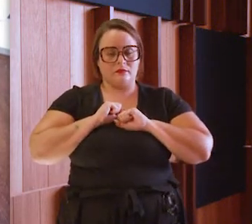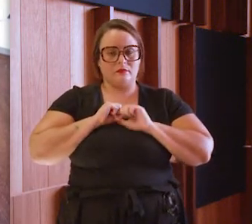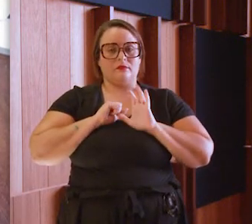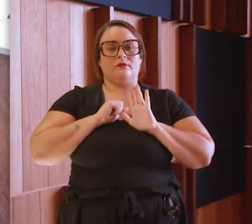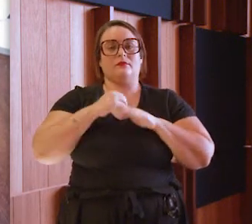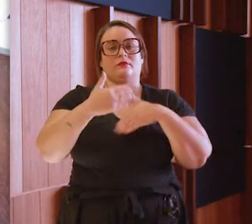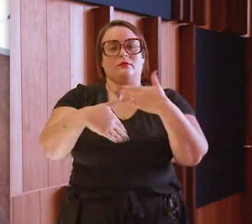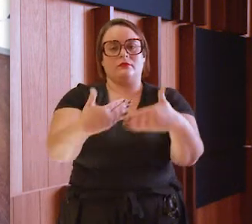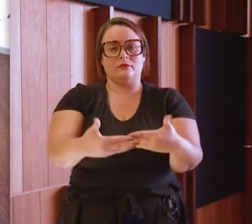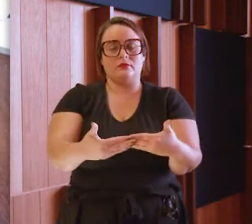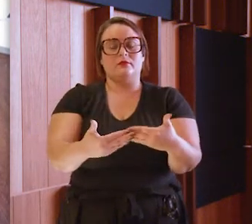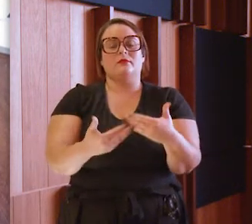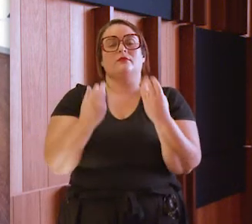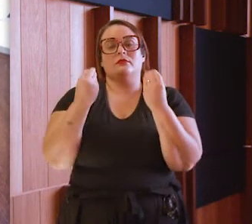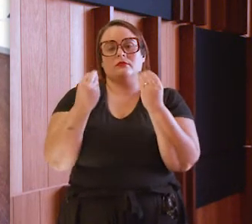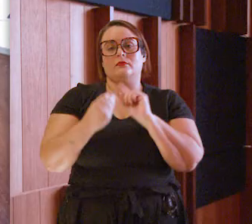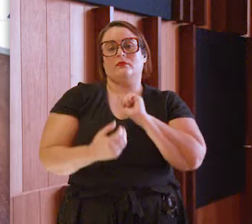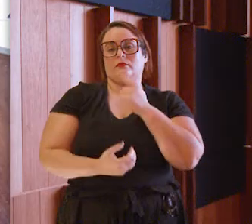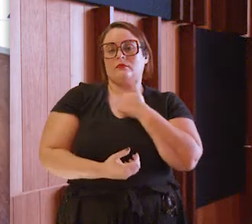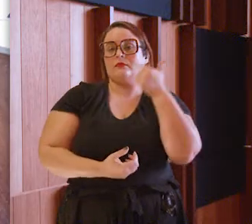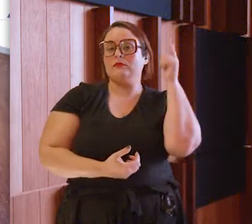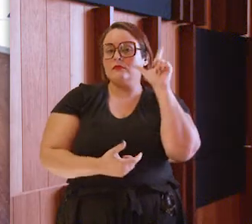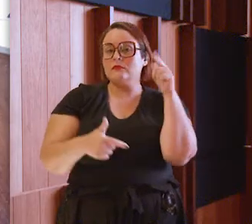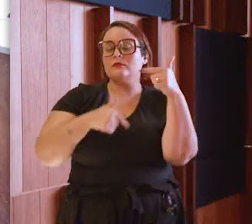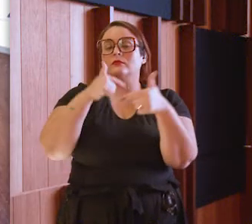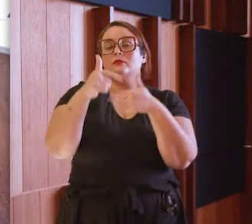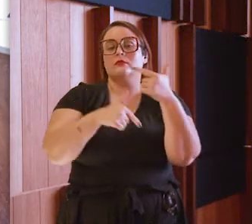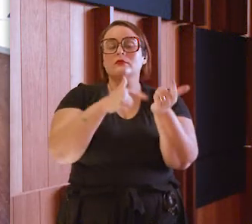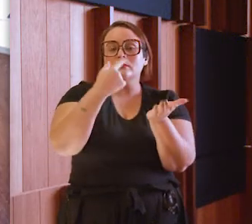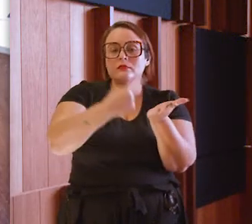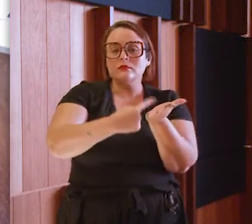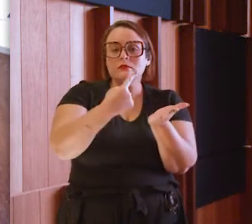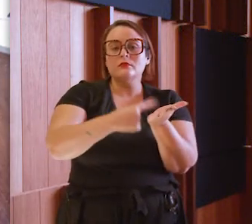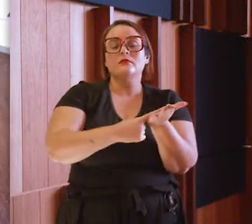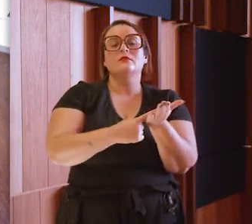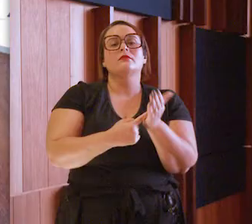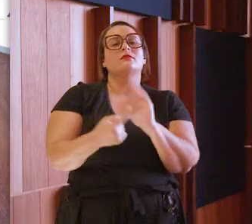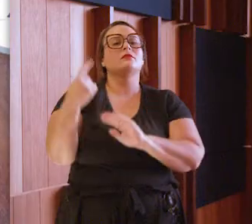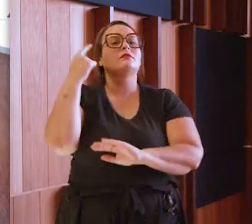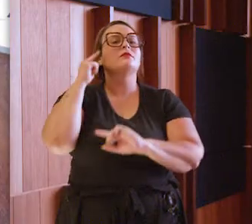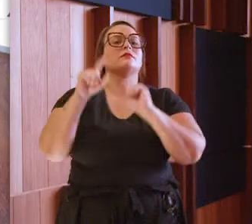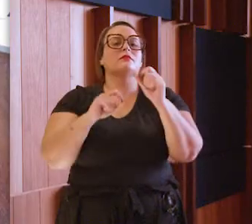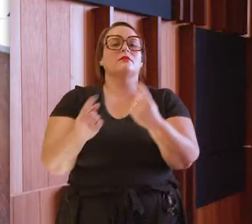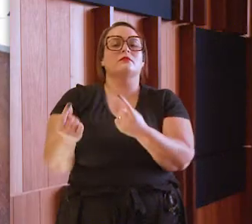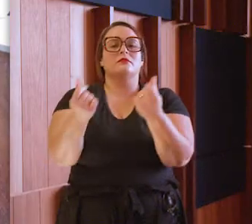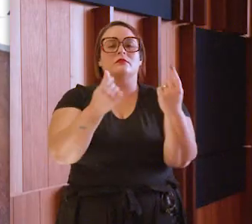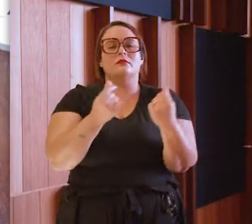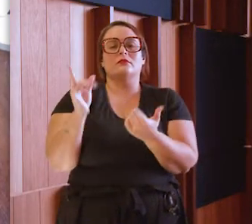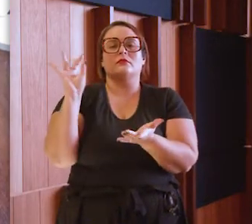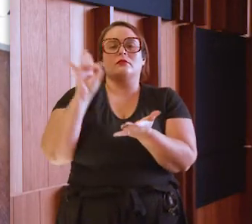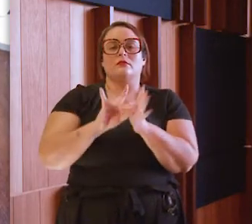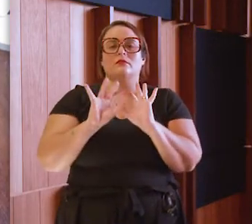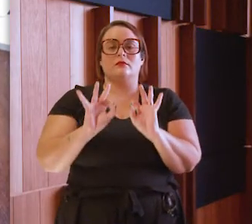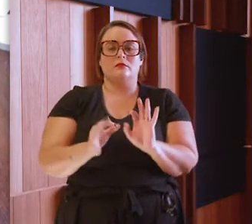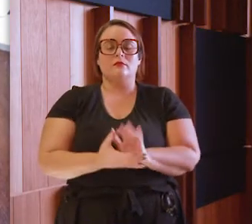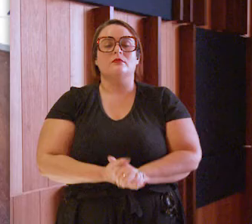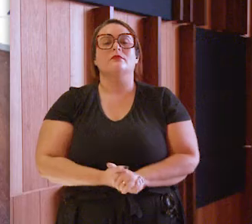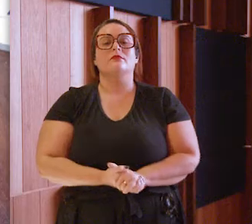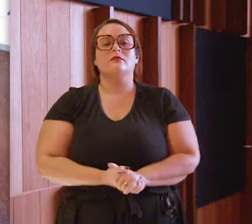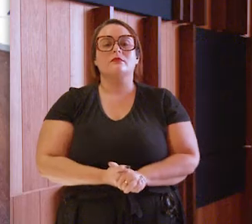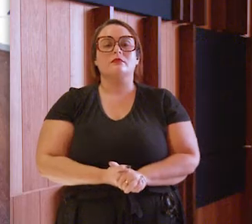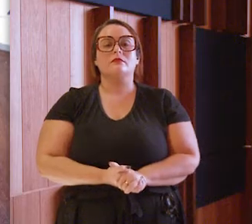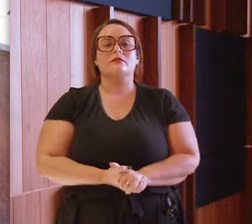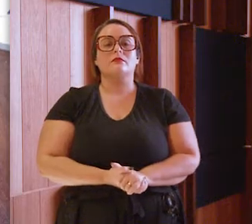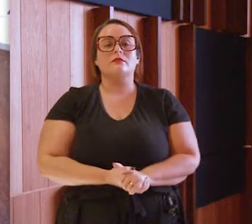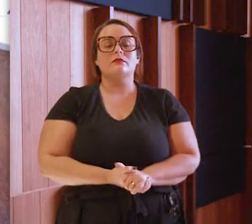costly advanced pricing agreements, but they're going to be part of life. Operational transfer pricing, like never before, is going to be really important, and we're developing a